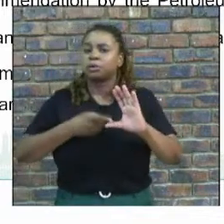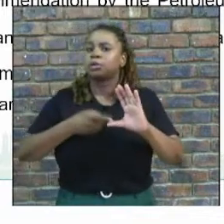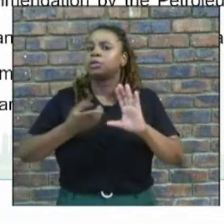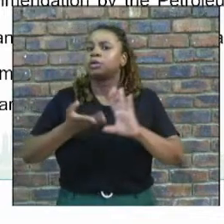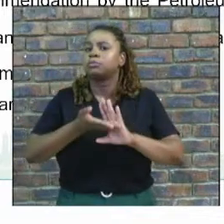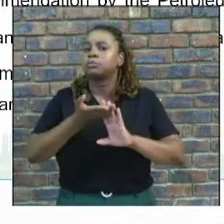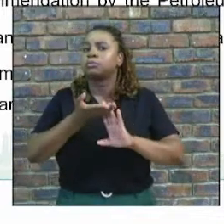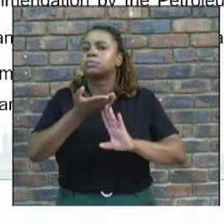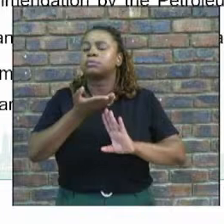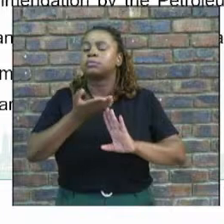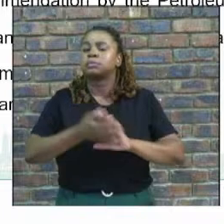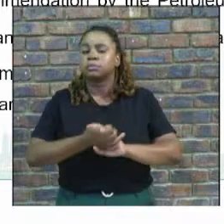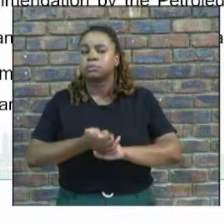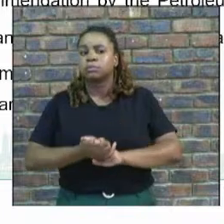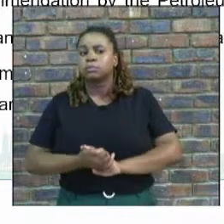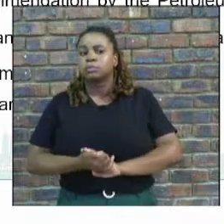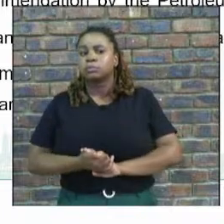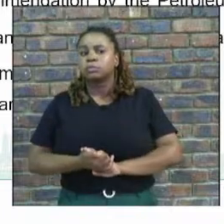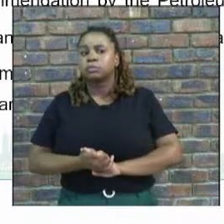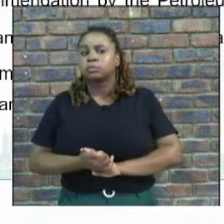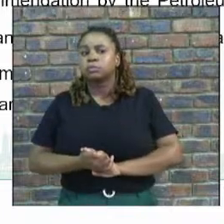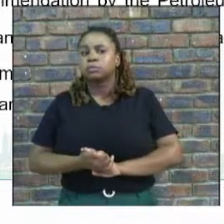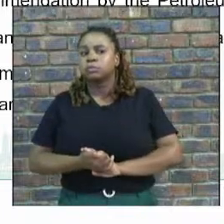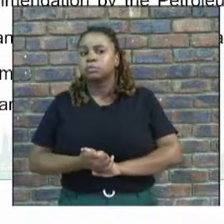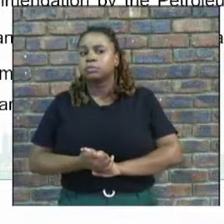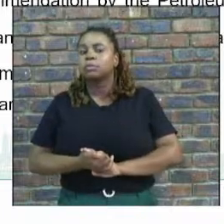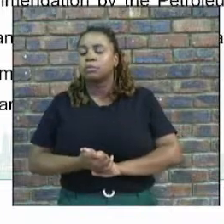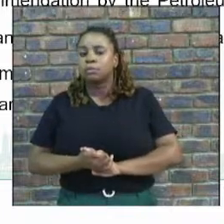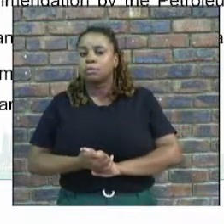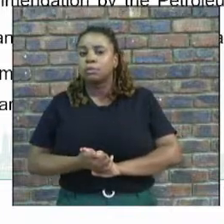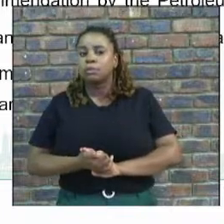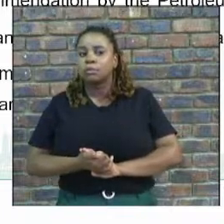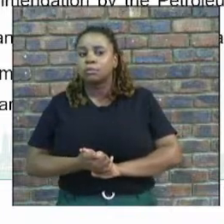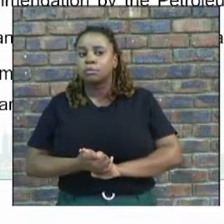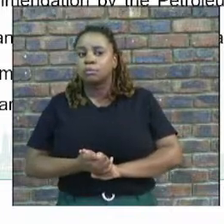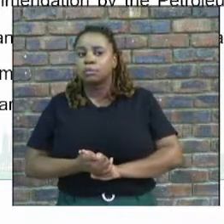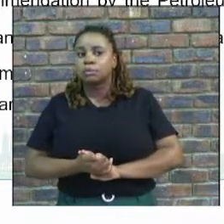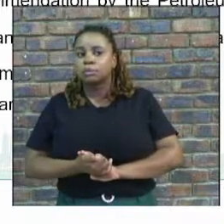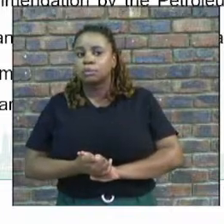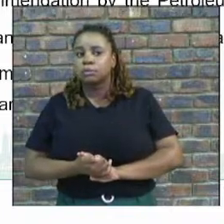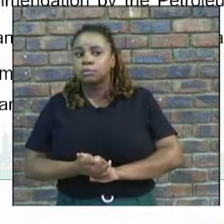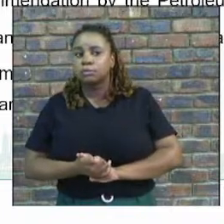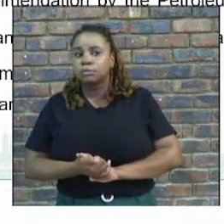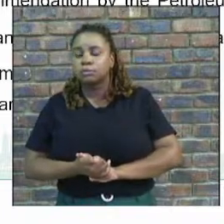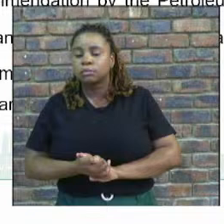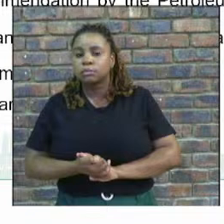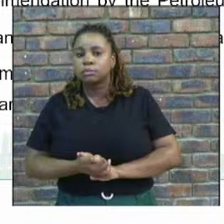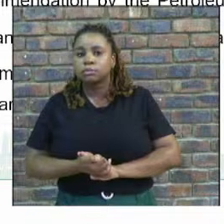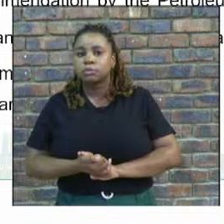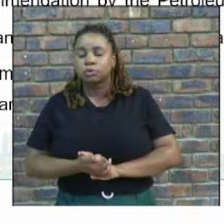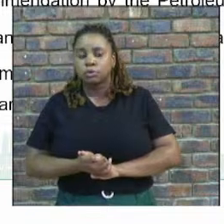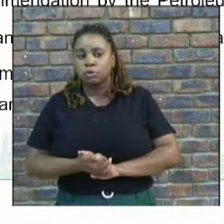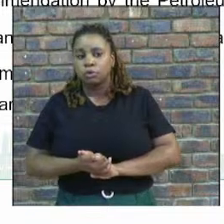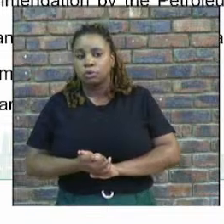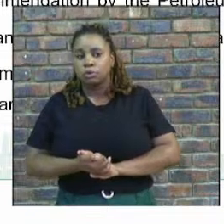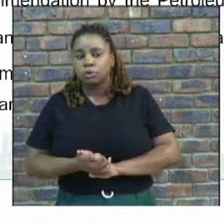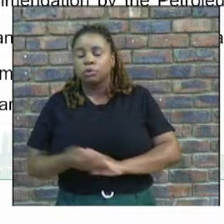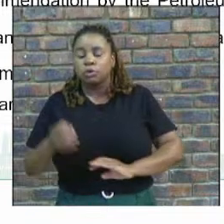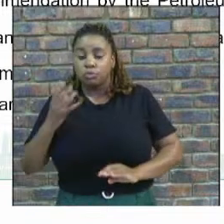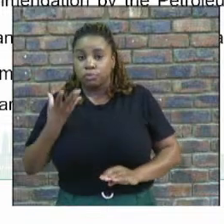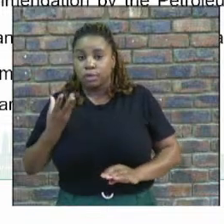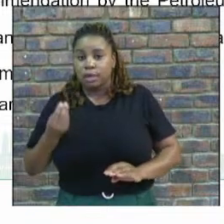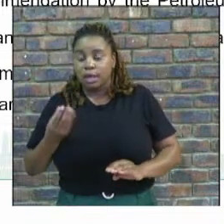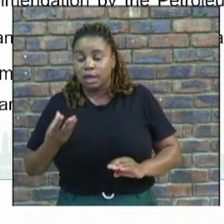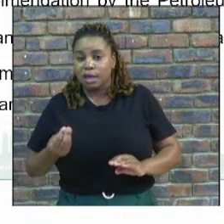production of oil. And we do have clause 14, which make provision for the duration of what